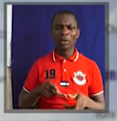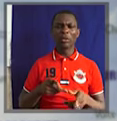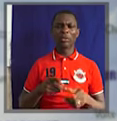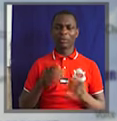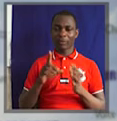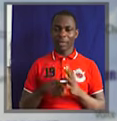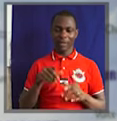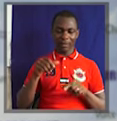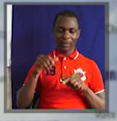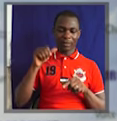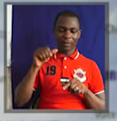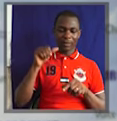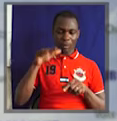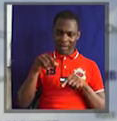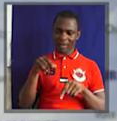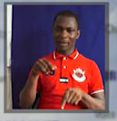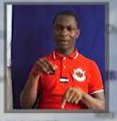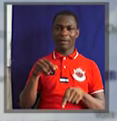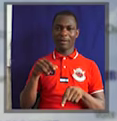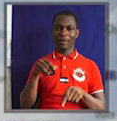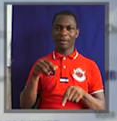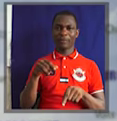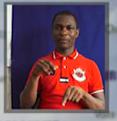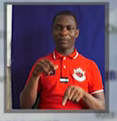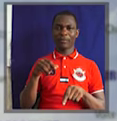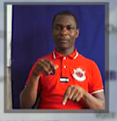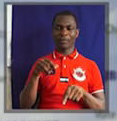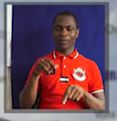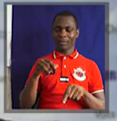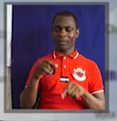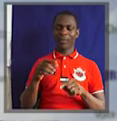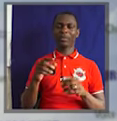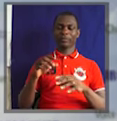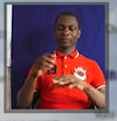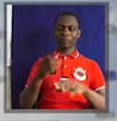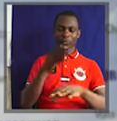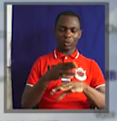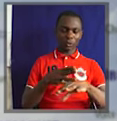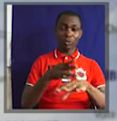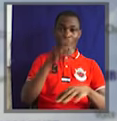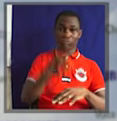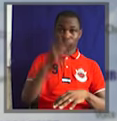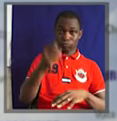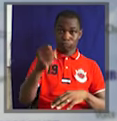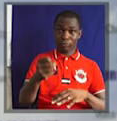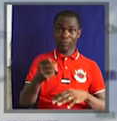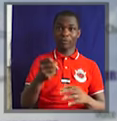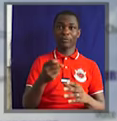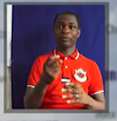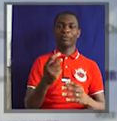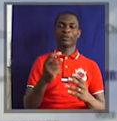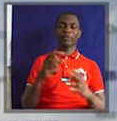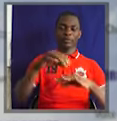no oyi kawa no ana oyi epuma no ana oyi belt no ana wase mpa cho sa na ma